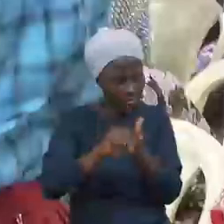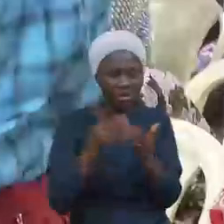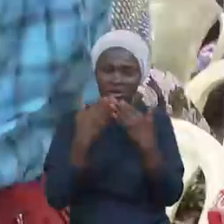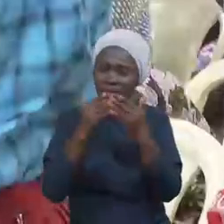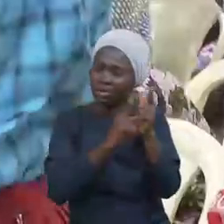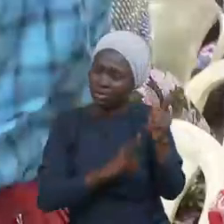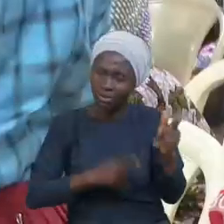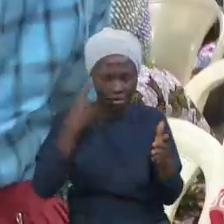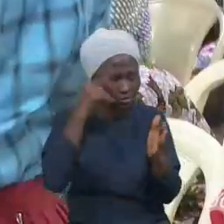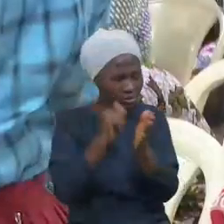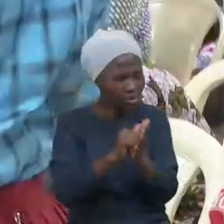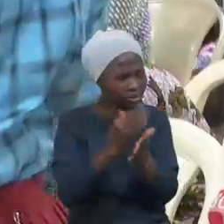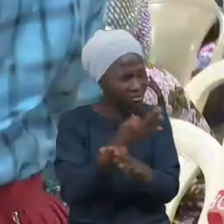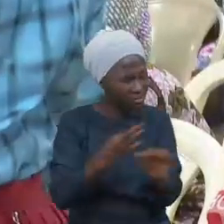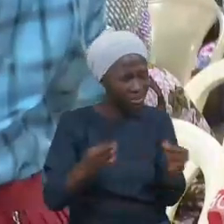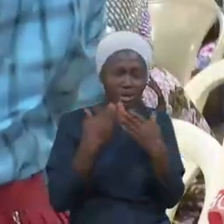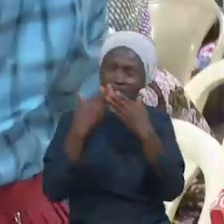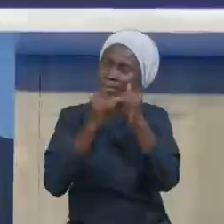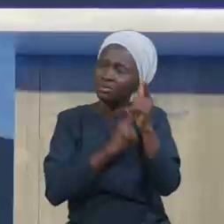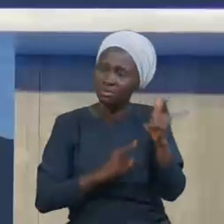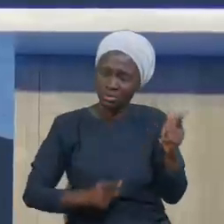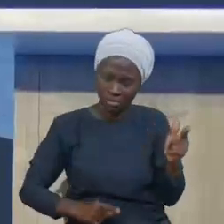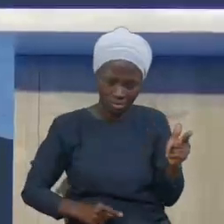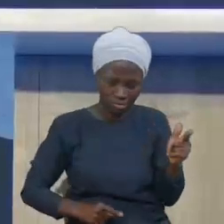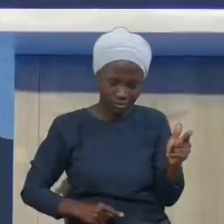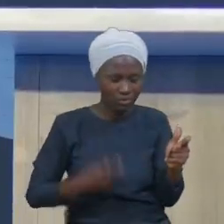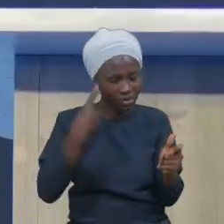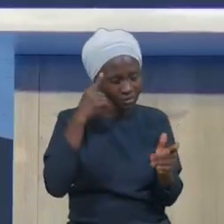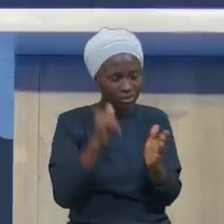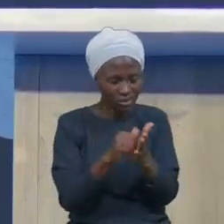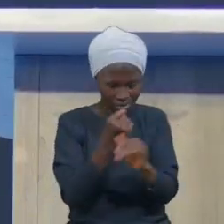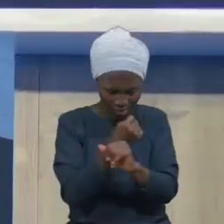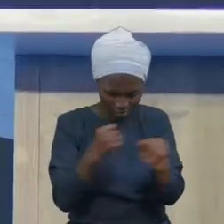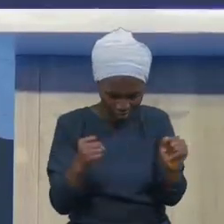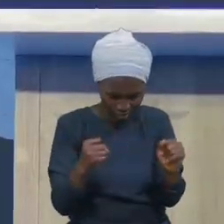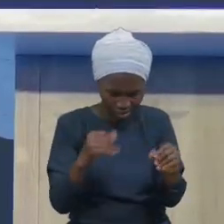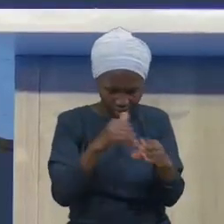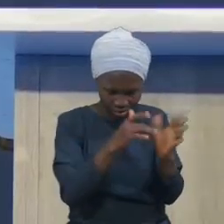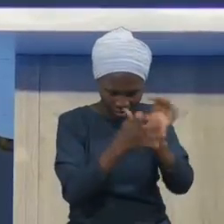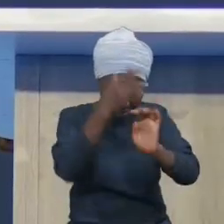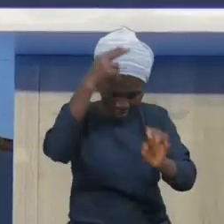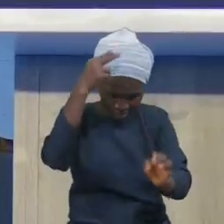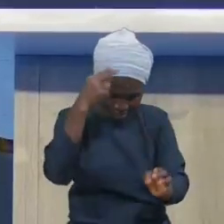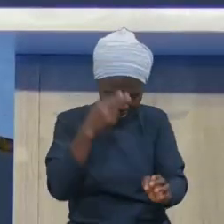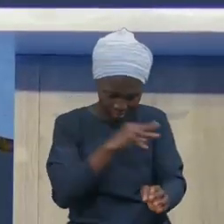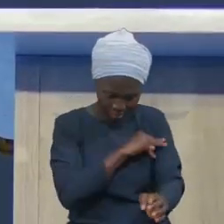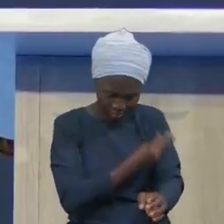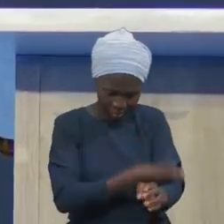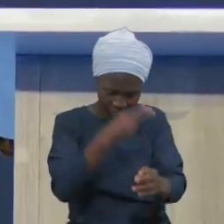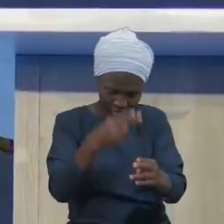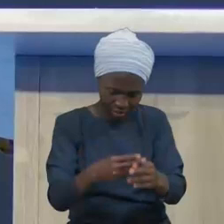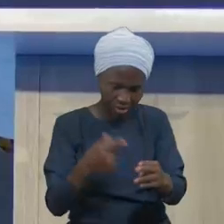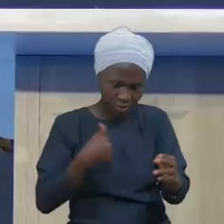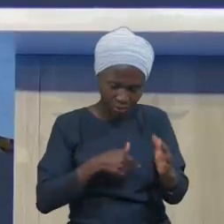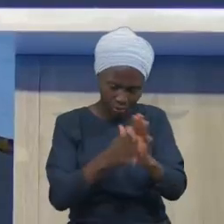that freedom. Thank you, Lord, for that salvation. In Jesus' mighty